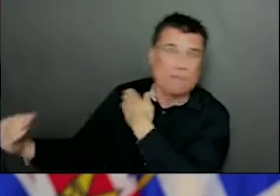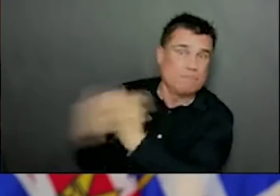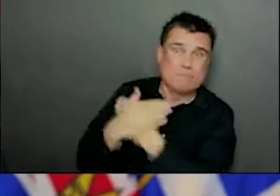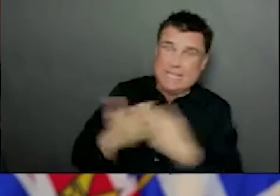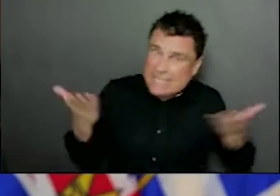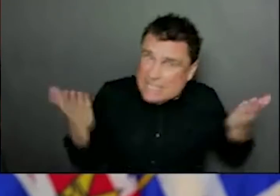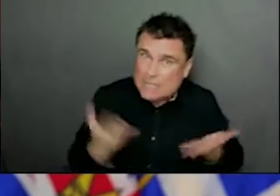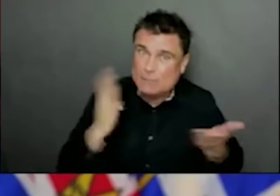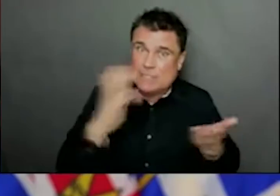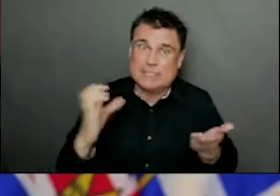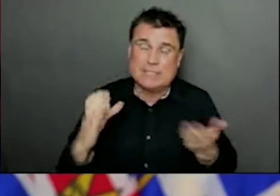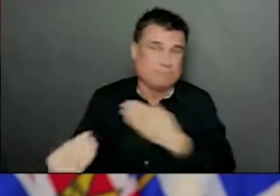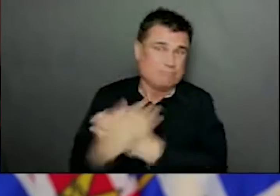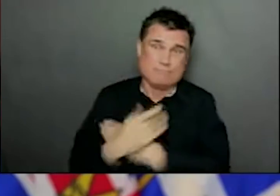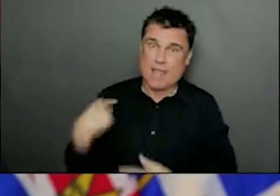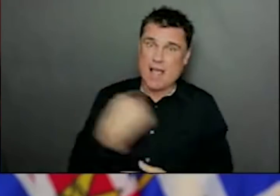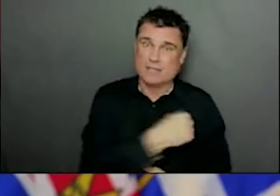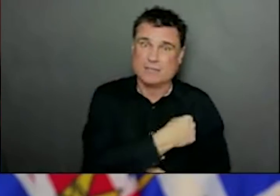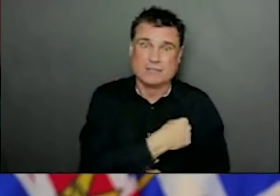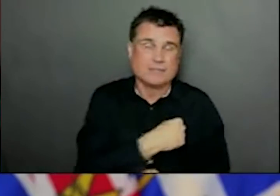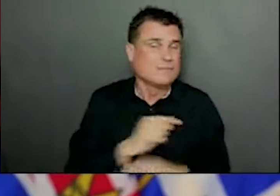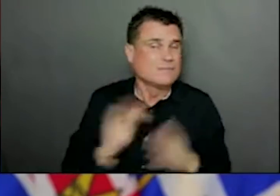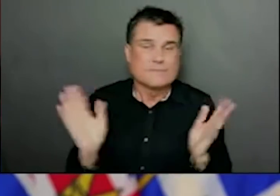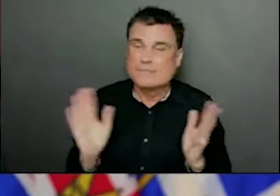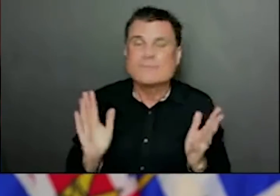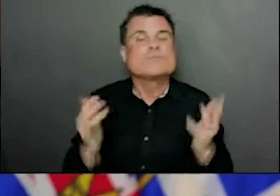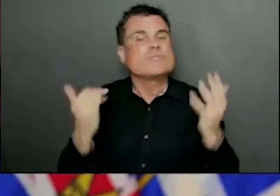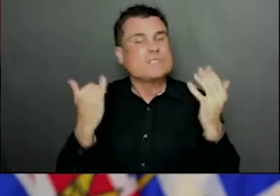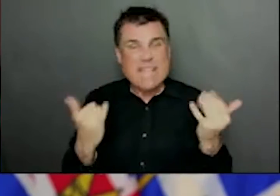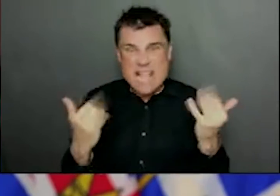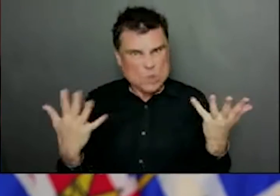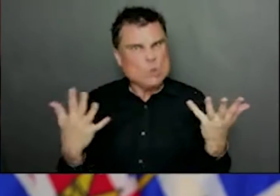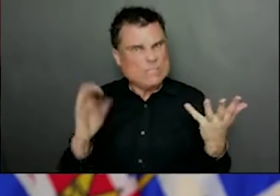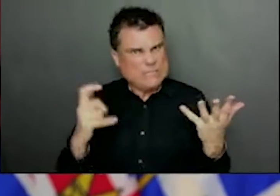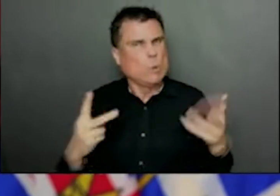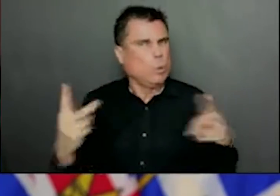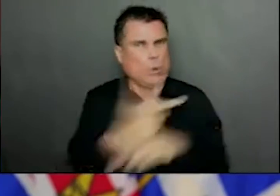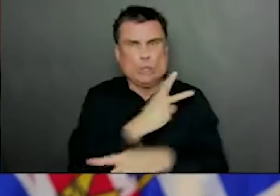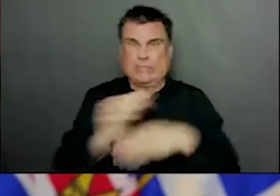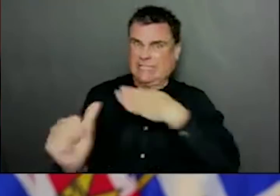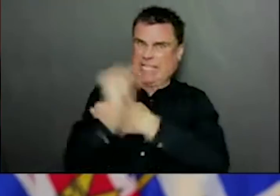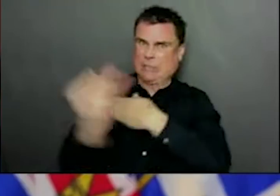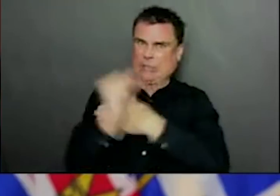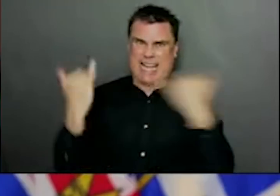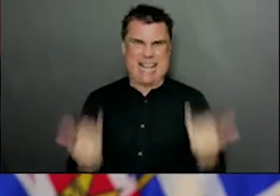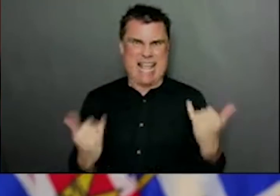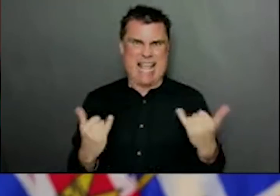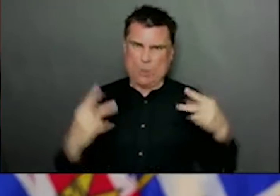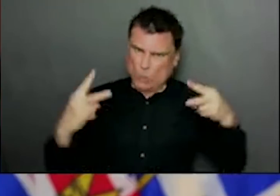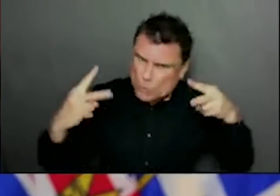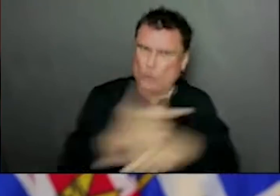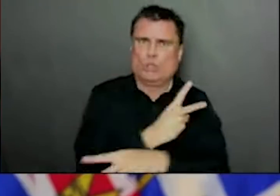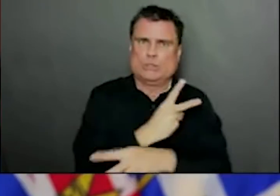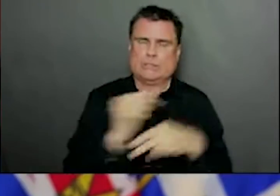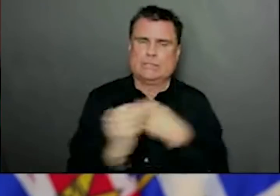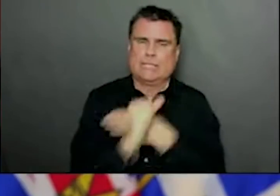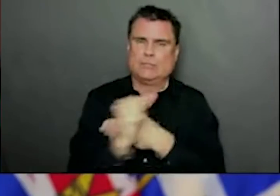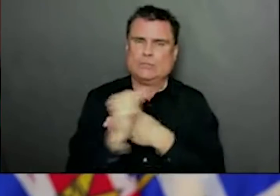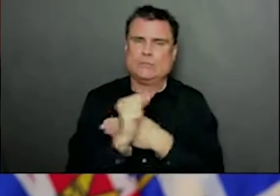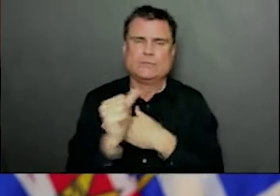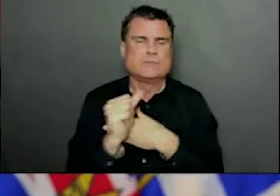is our riskiest time right now. We cannot let our guard down, as vaccine is just